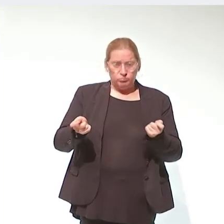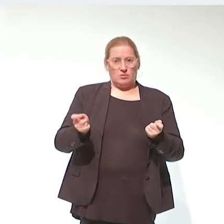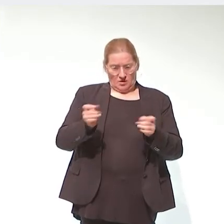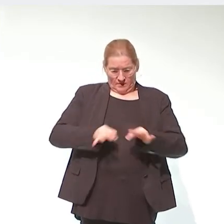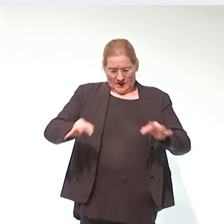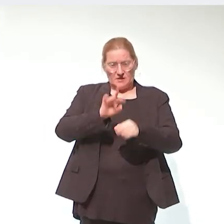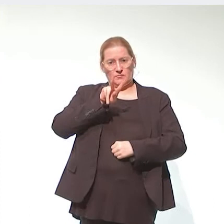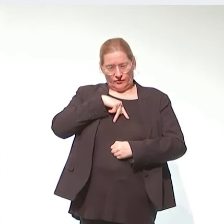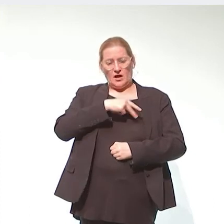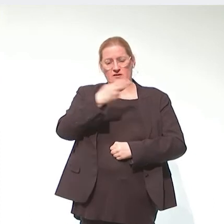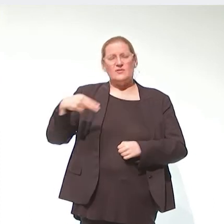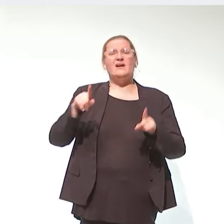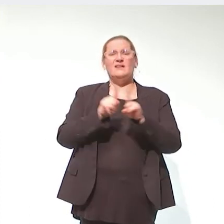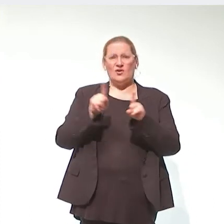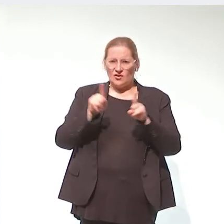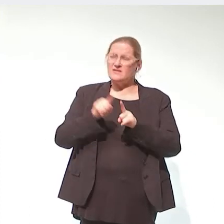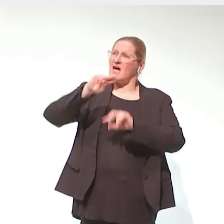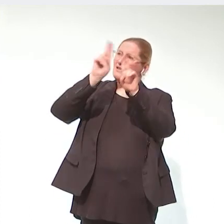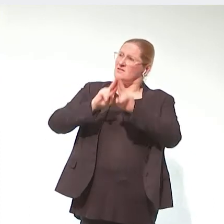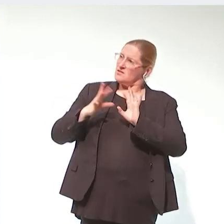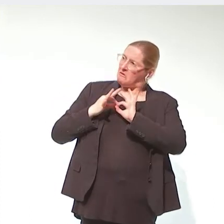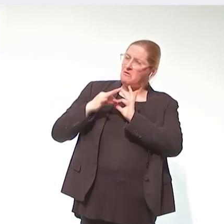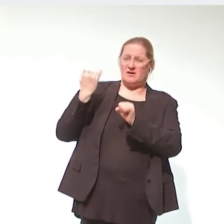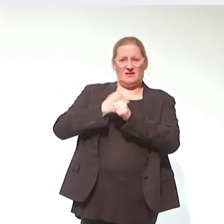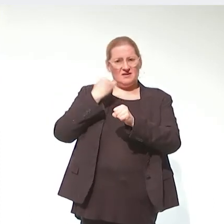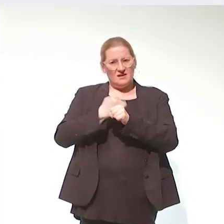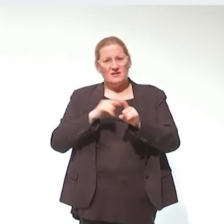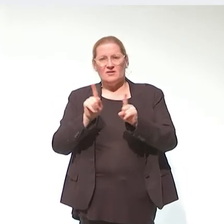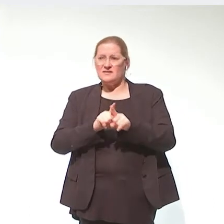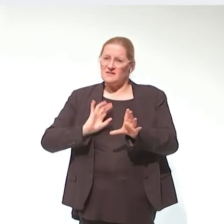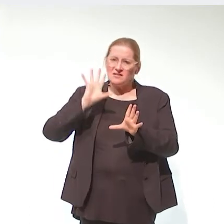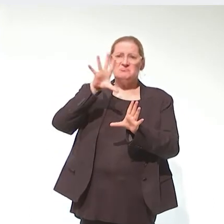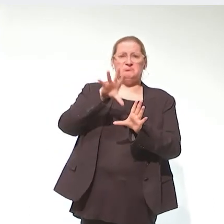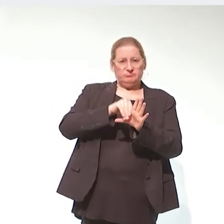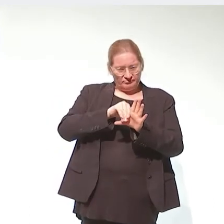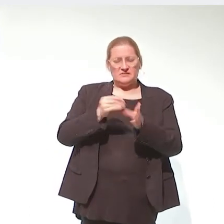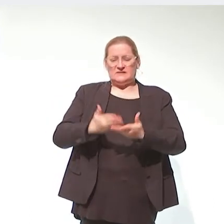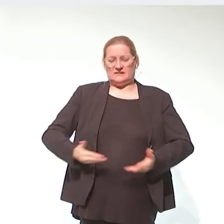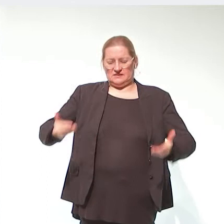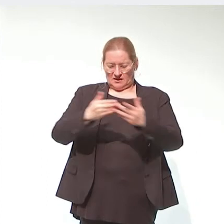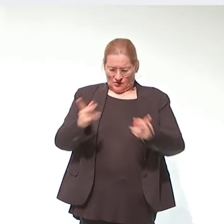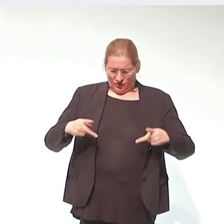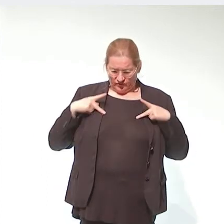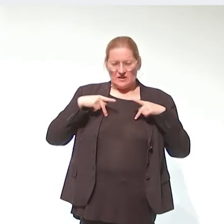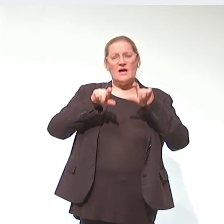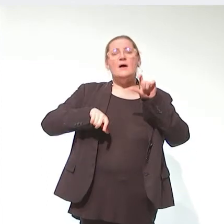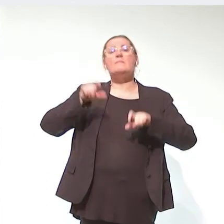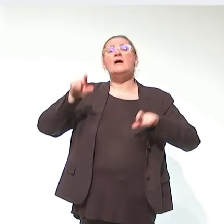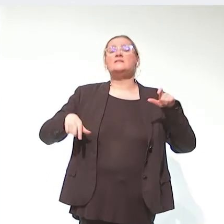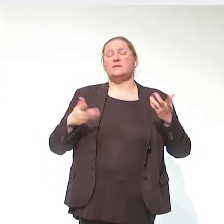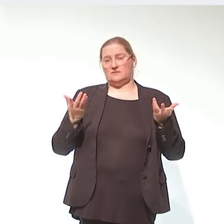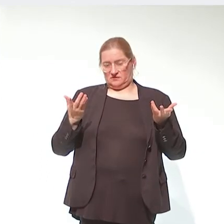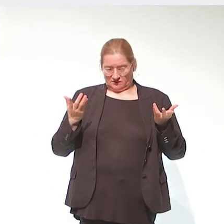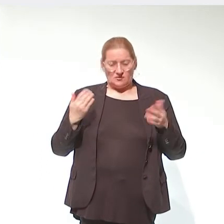run a national not-for-profit association, to be involved in international cooperation, to be part of improving